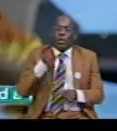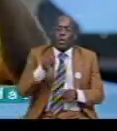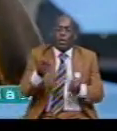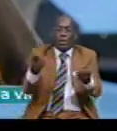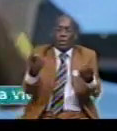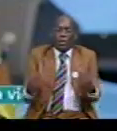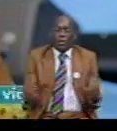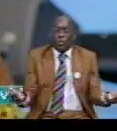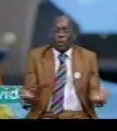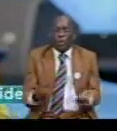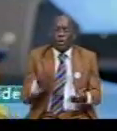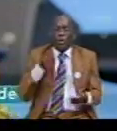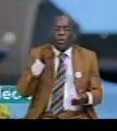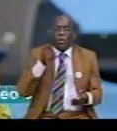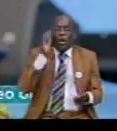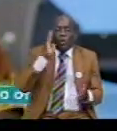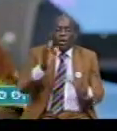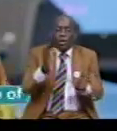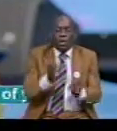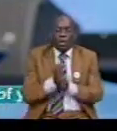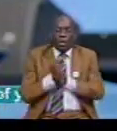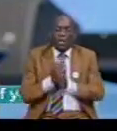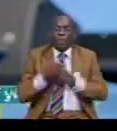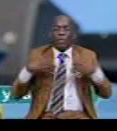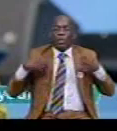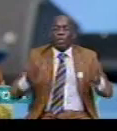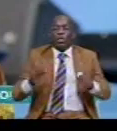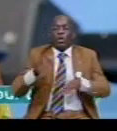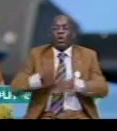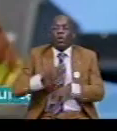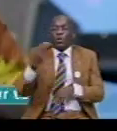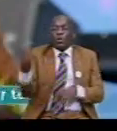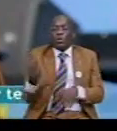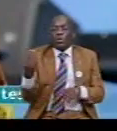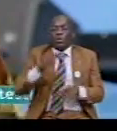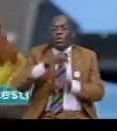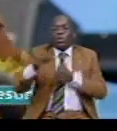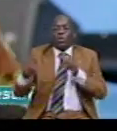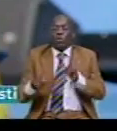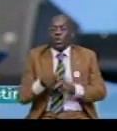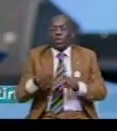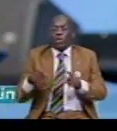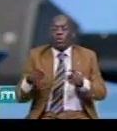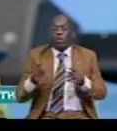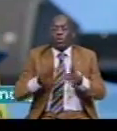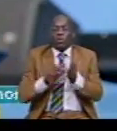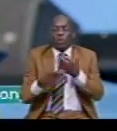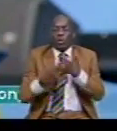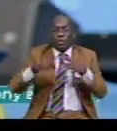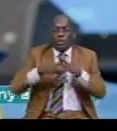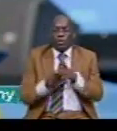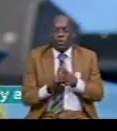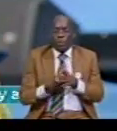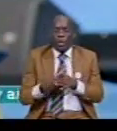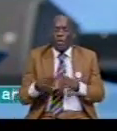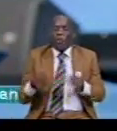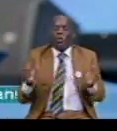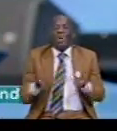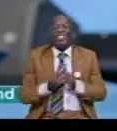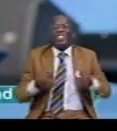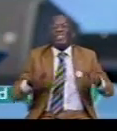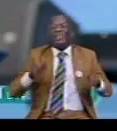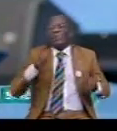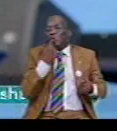iwosan njo Thursday tan bere program yi mo wa si program yi pelu irora gan. So igba